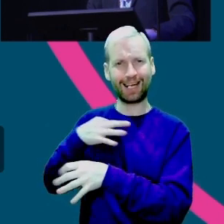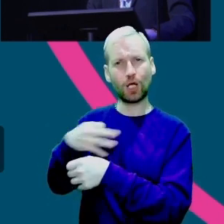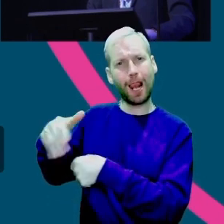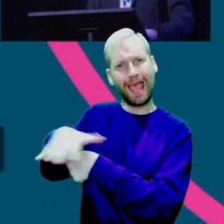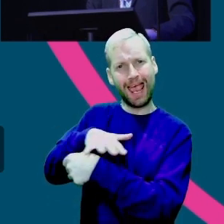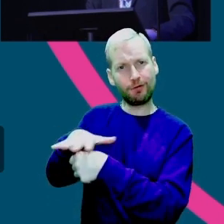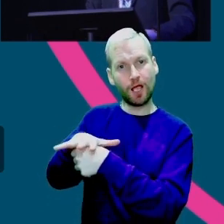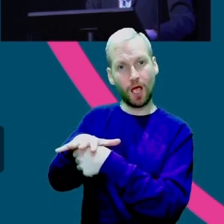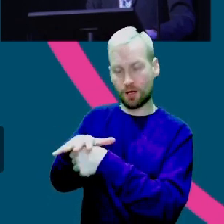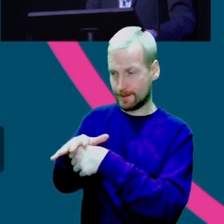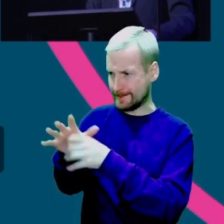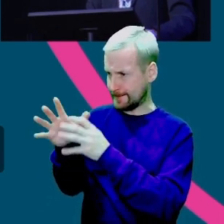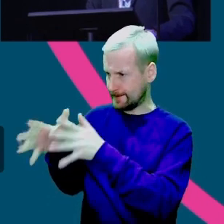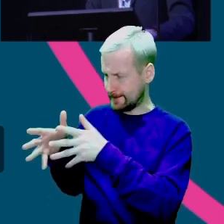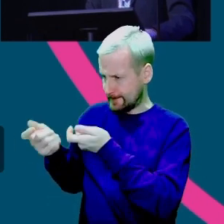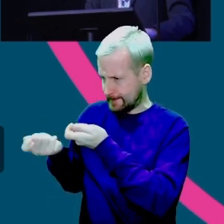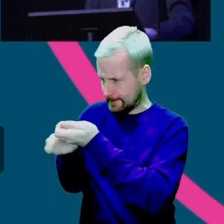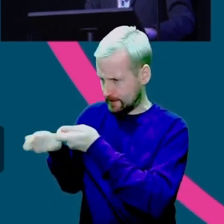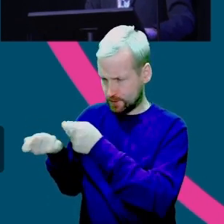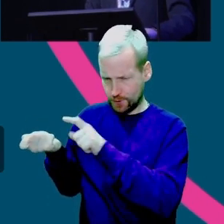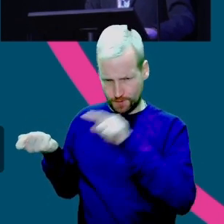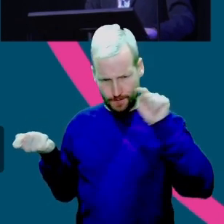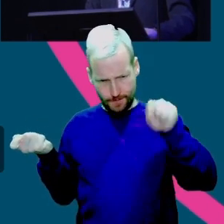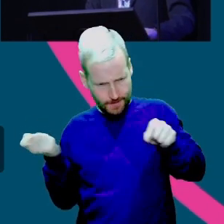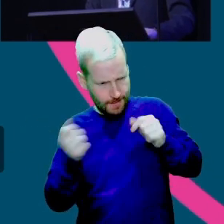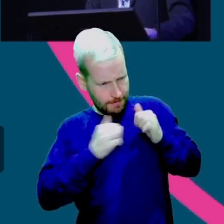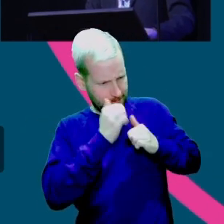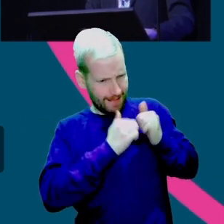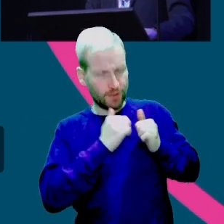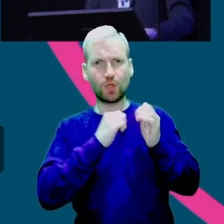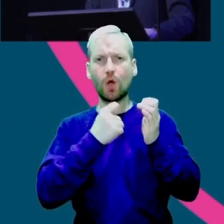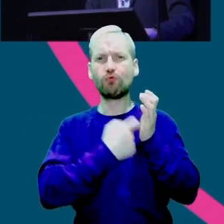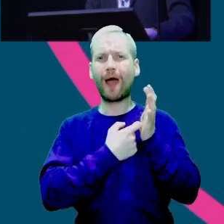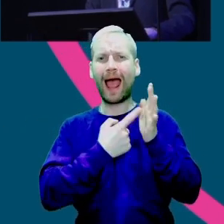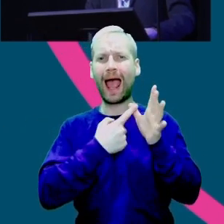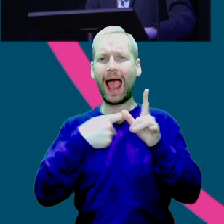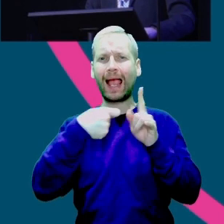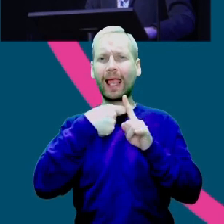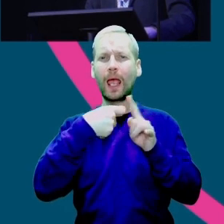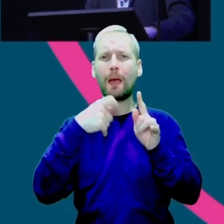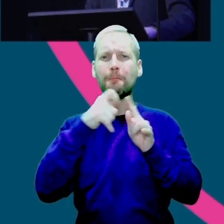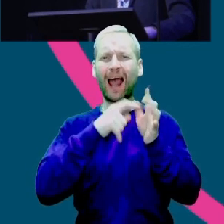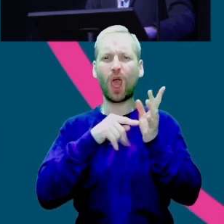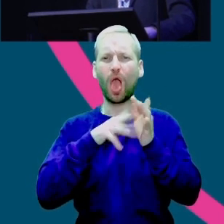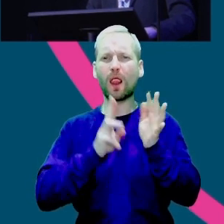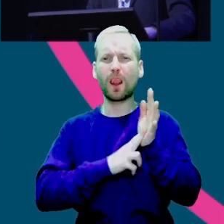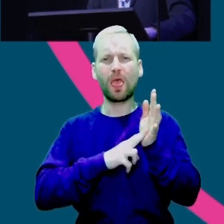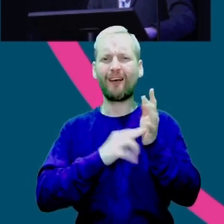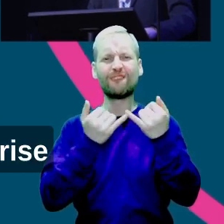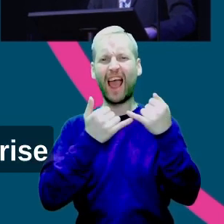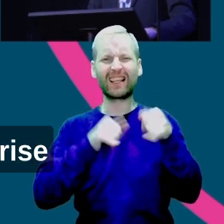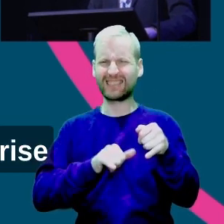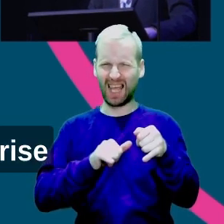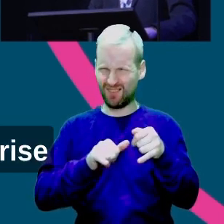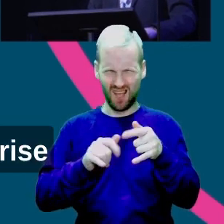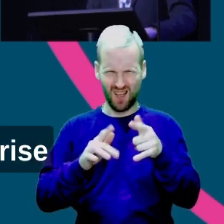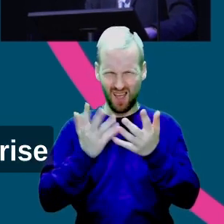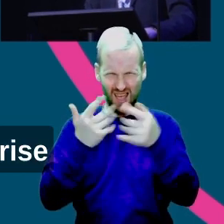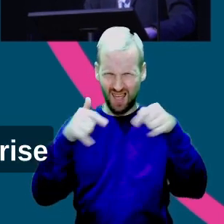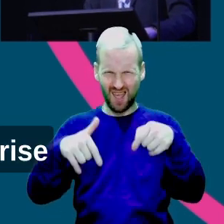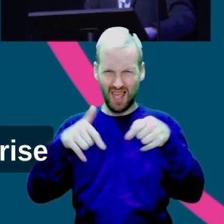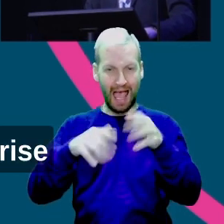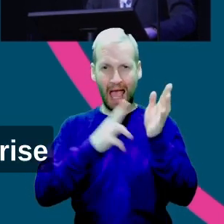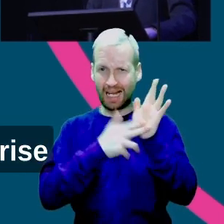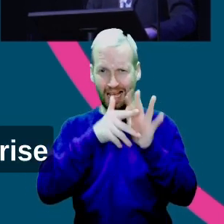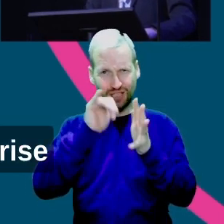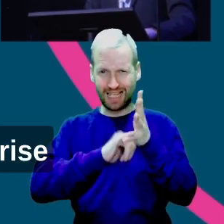to progress with our RAC panel failsafe. Now, we use a lot of acronyms and jargon in the NHS,